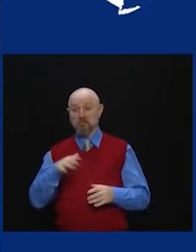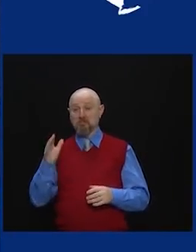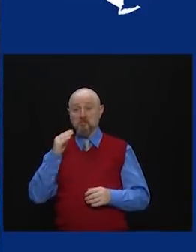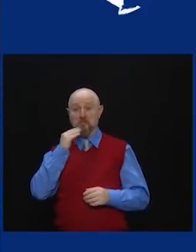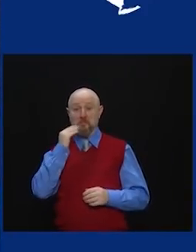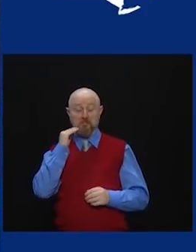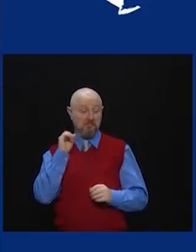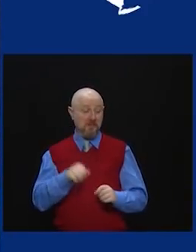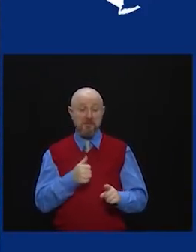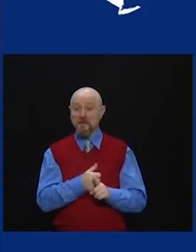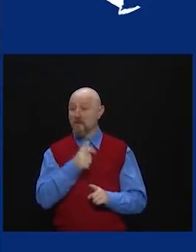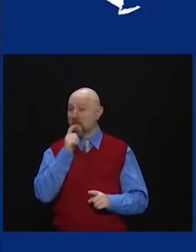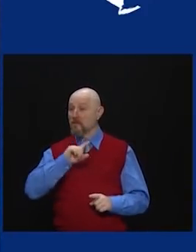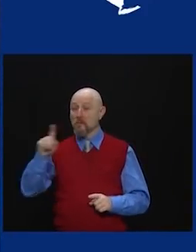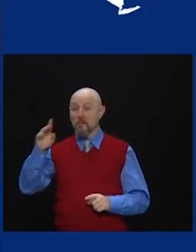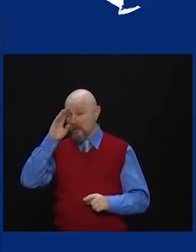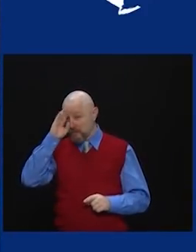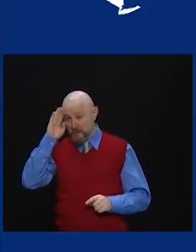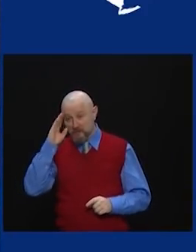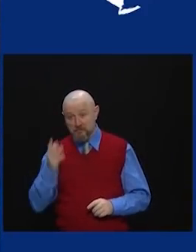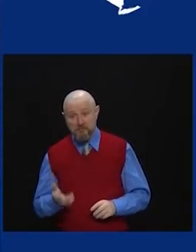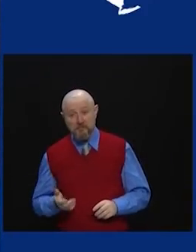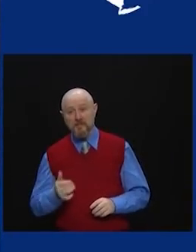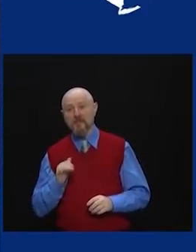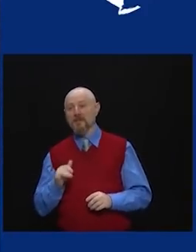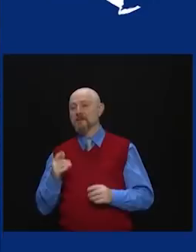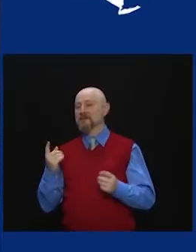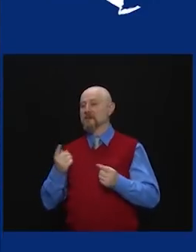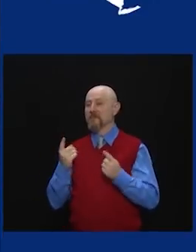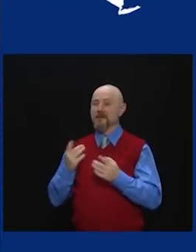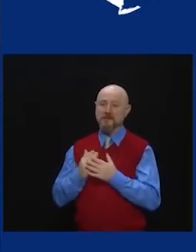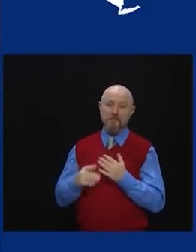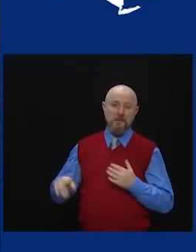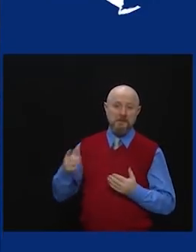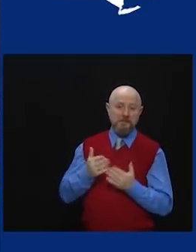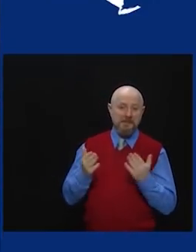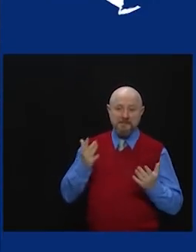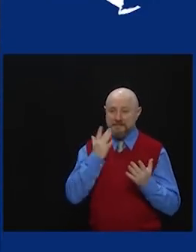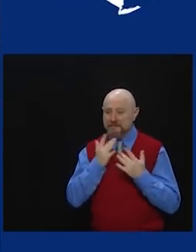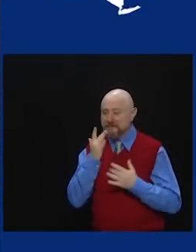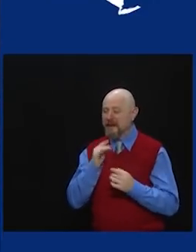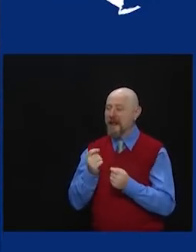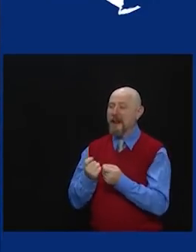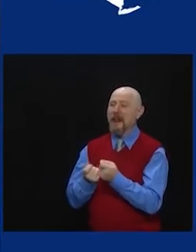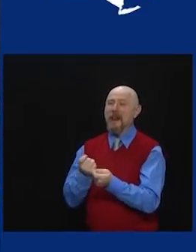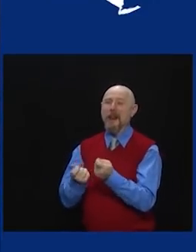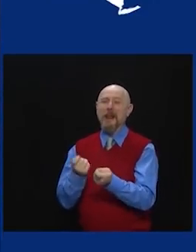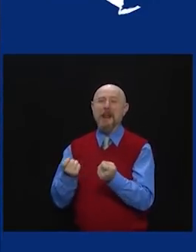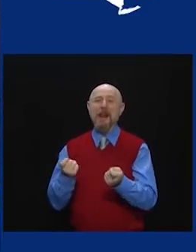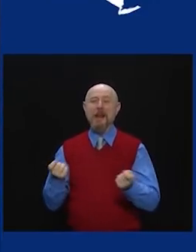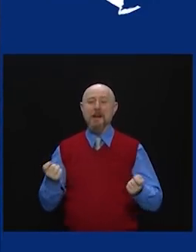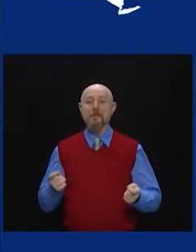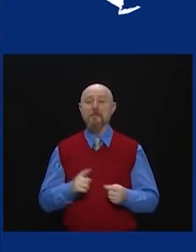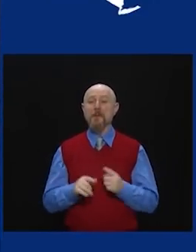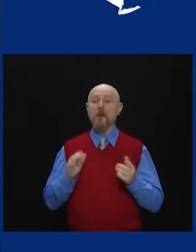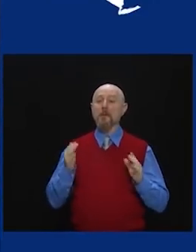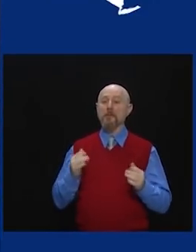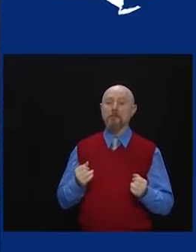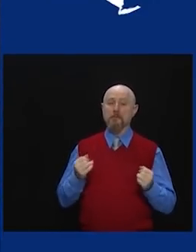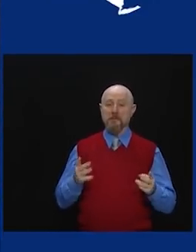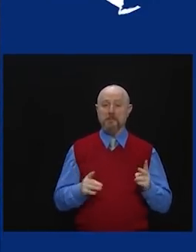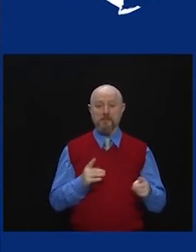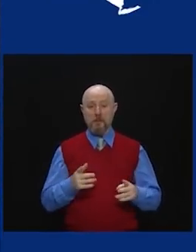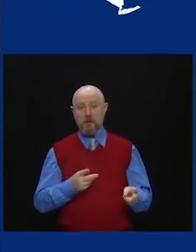the supply is fairly small, minuscule, actually, compared to the number of infections that we're